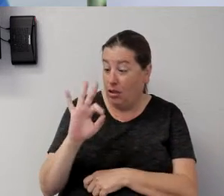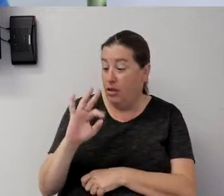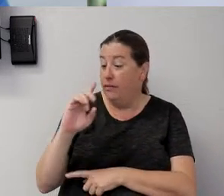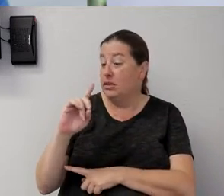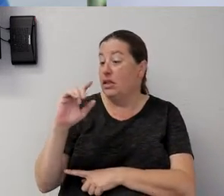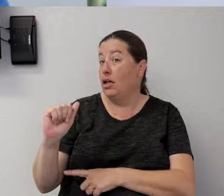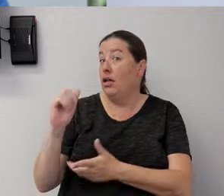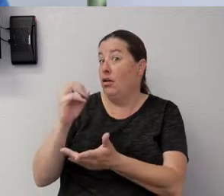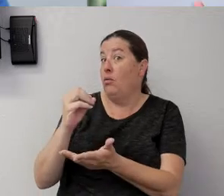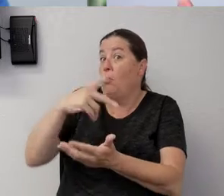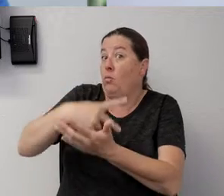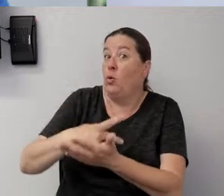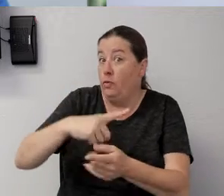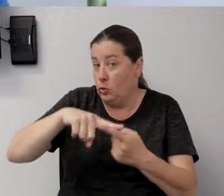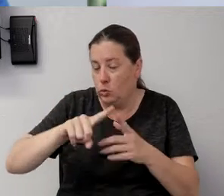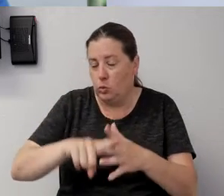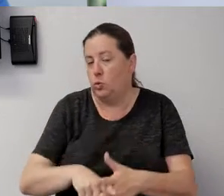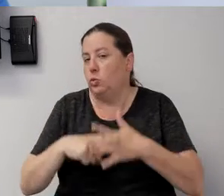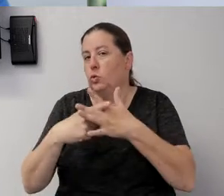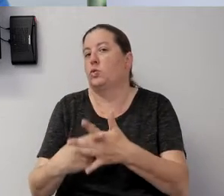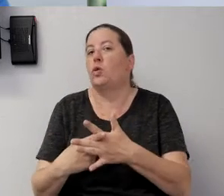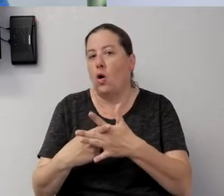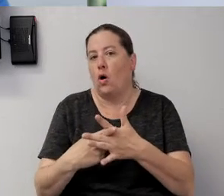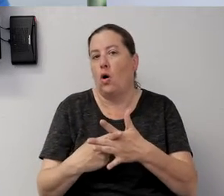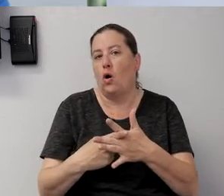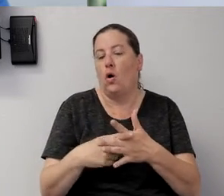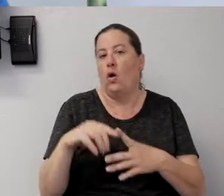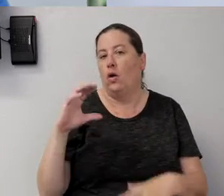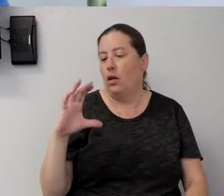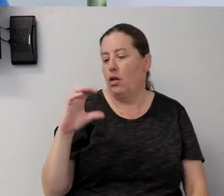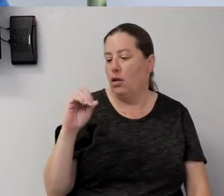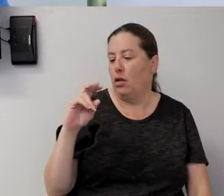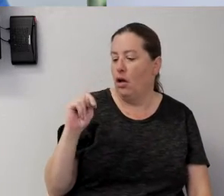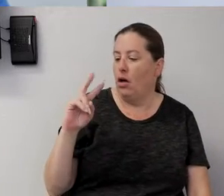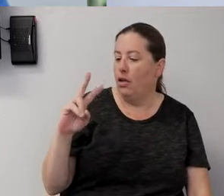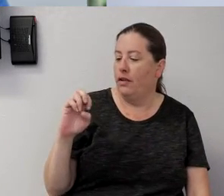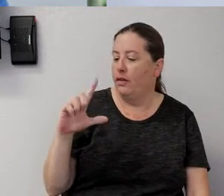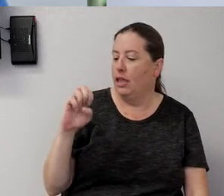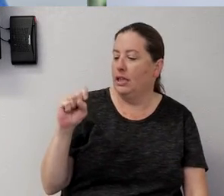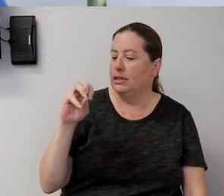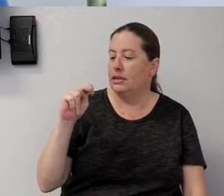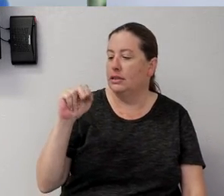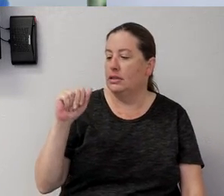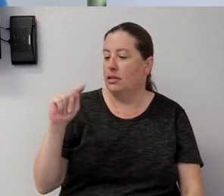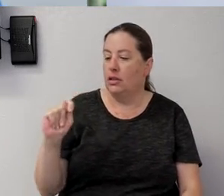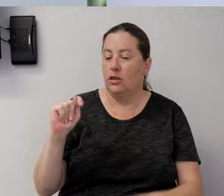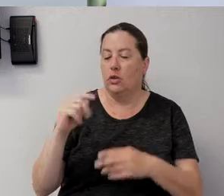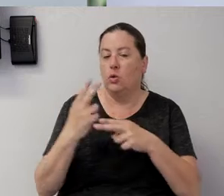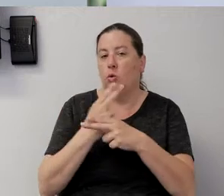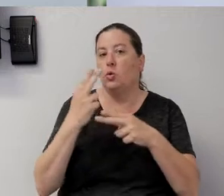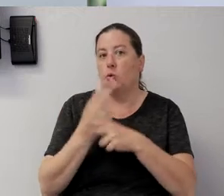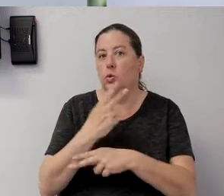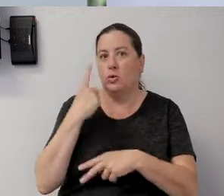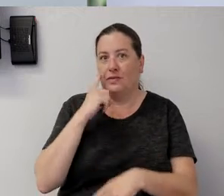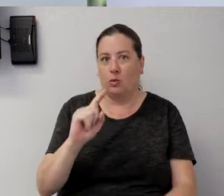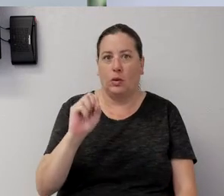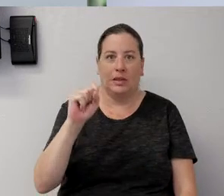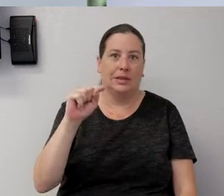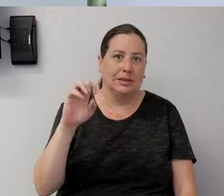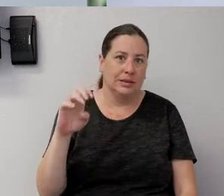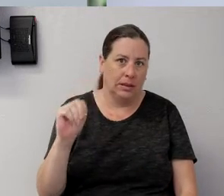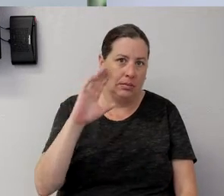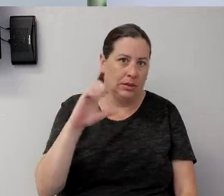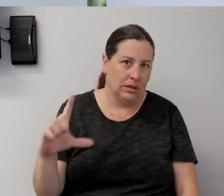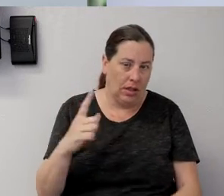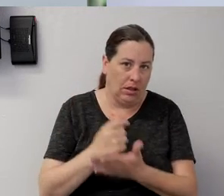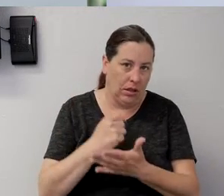approval to start the convalescent use of this stem cell therapy. And so I've been in discussions with